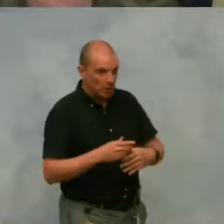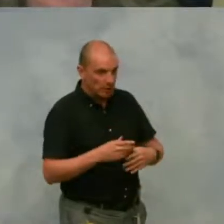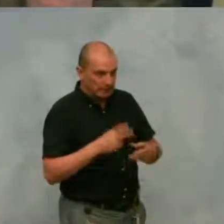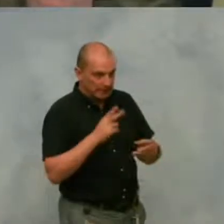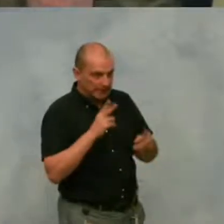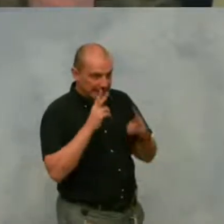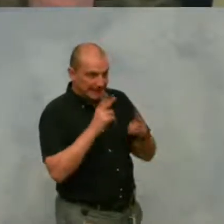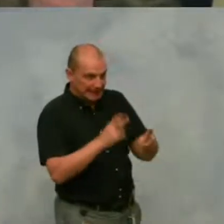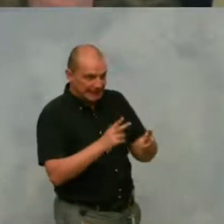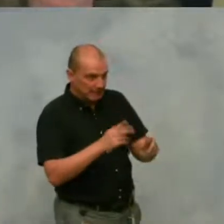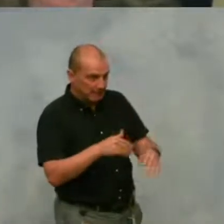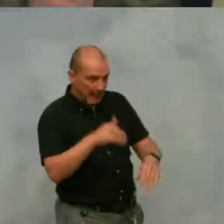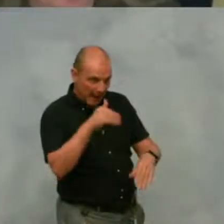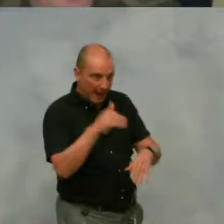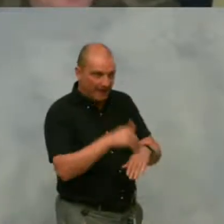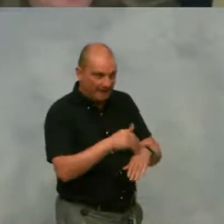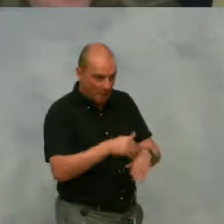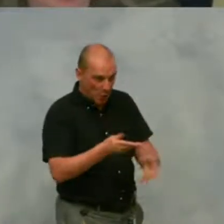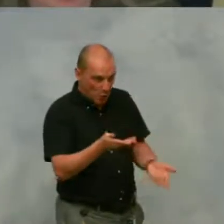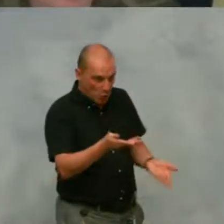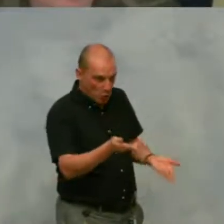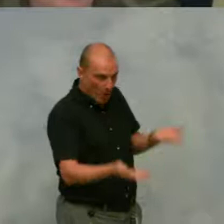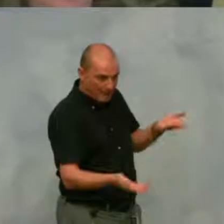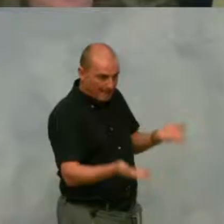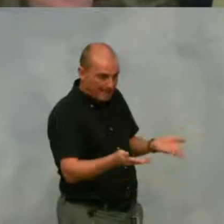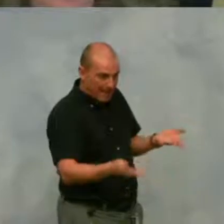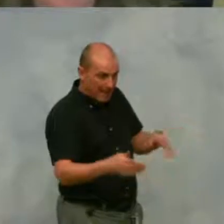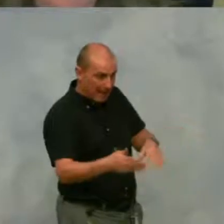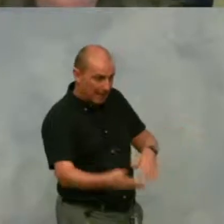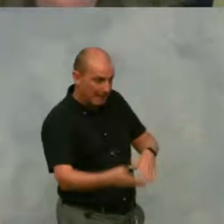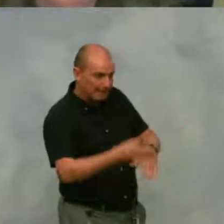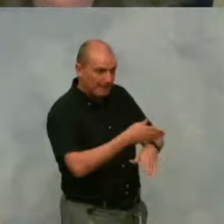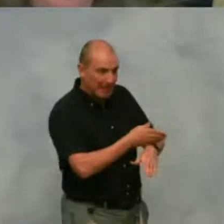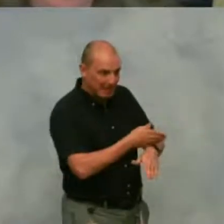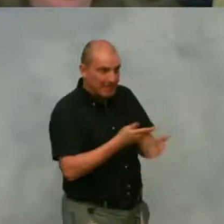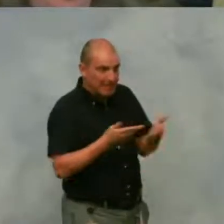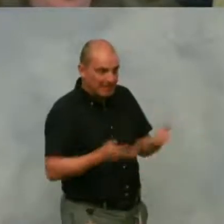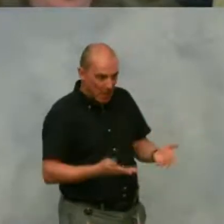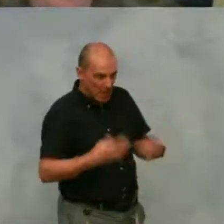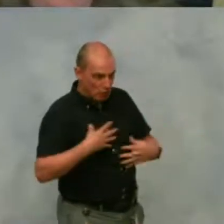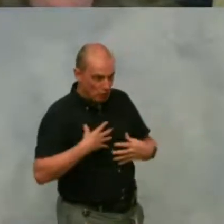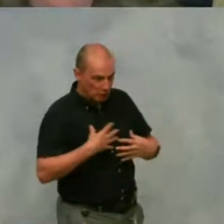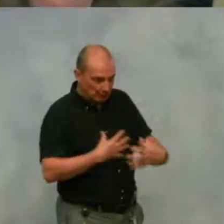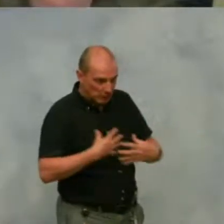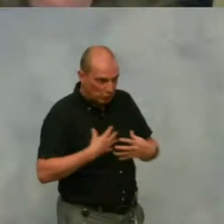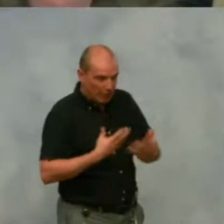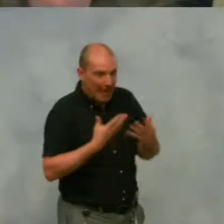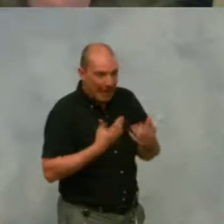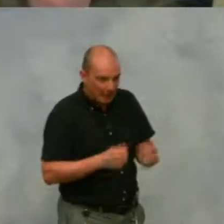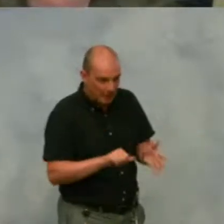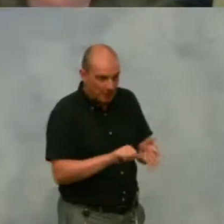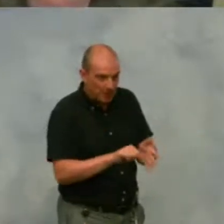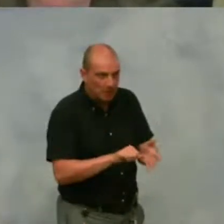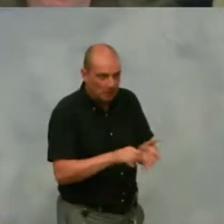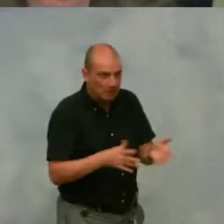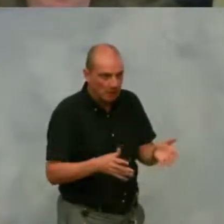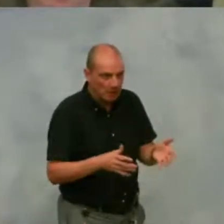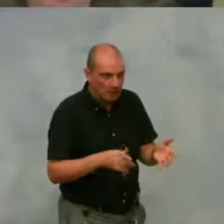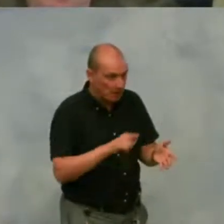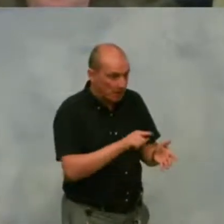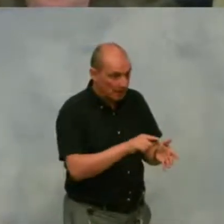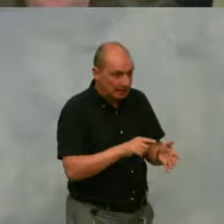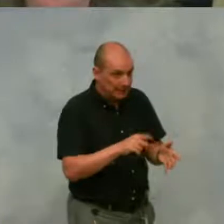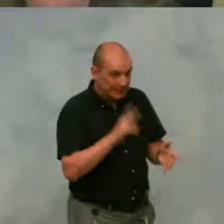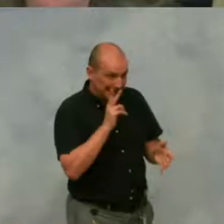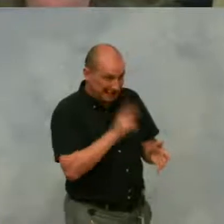fair degree of impact from COVID-19 there. But also across our other categories of absence, we're seeing an